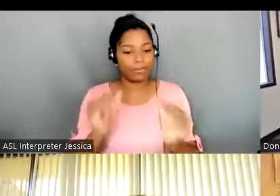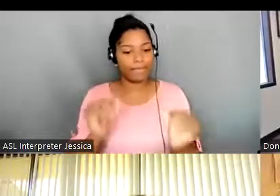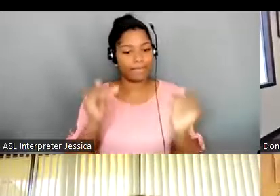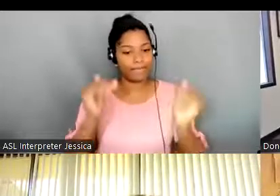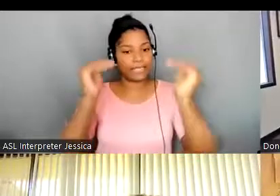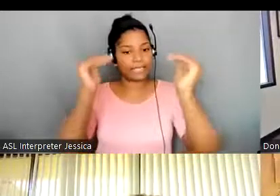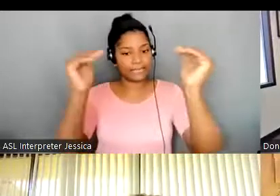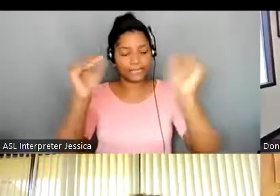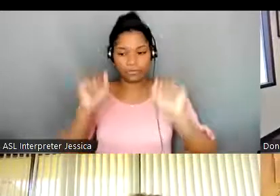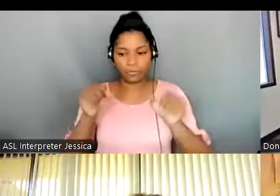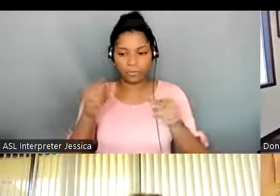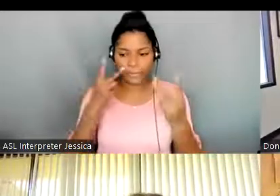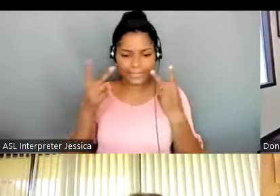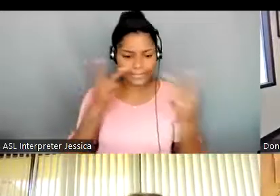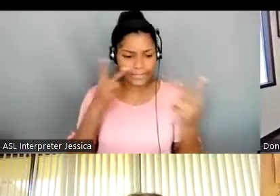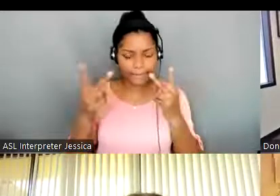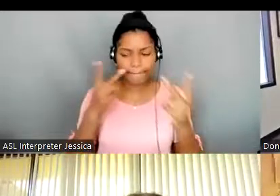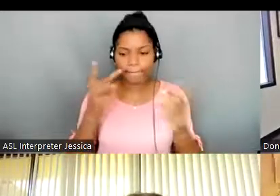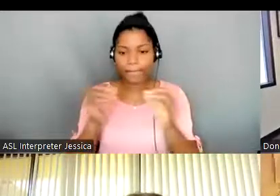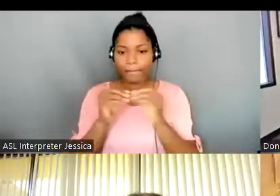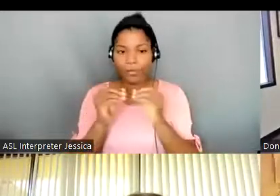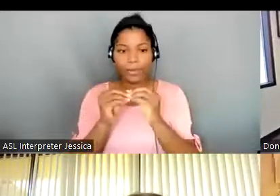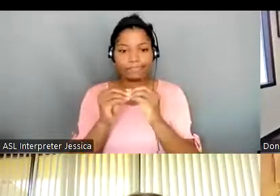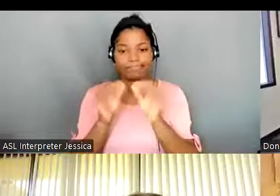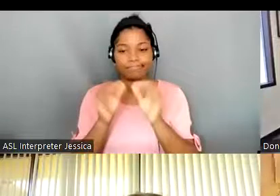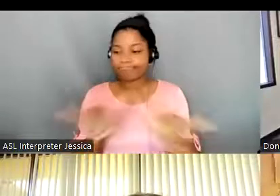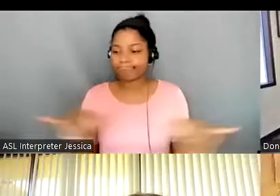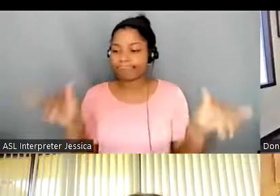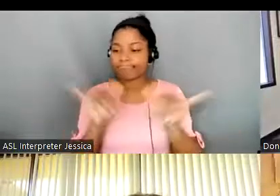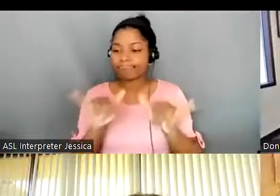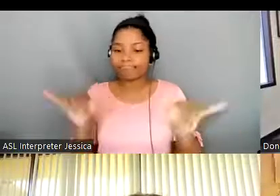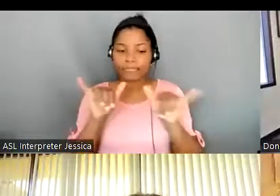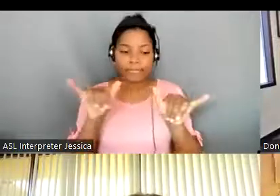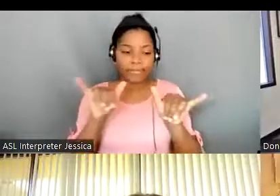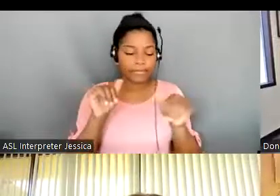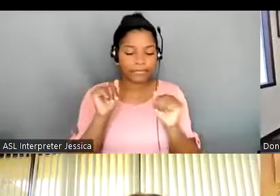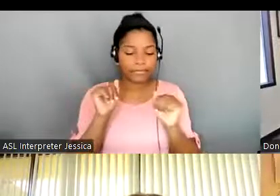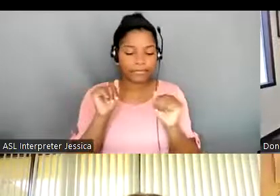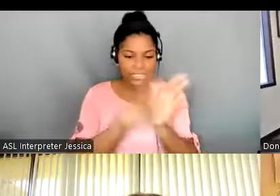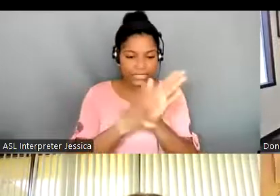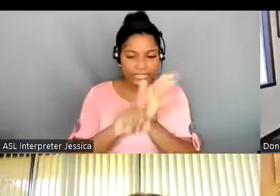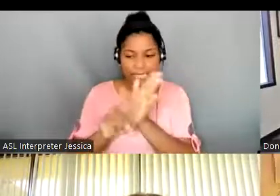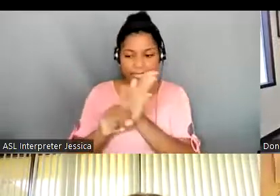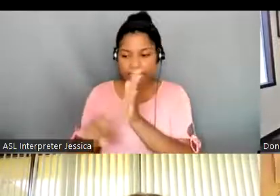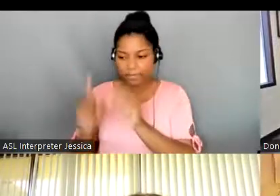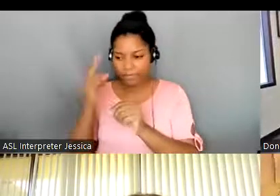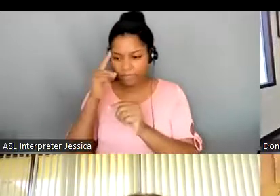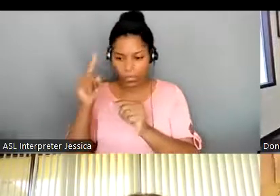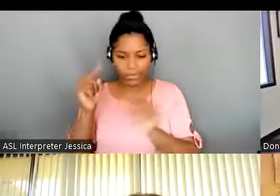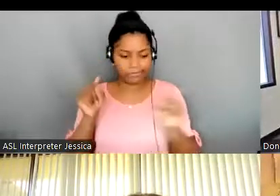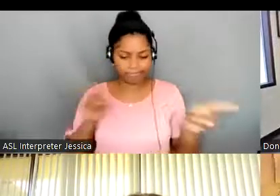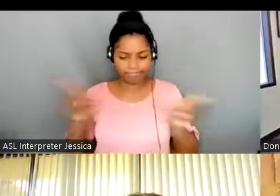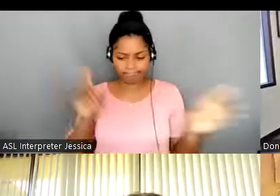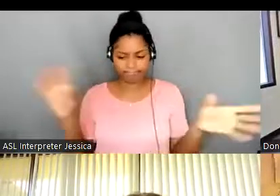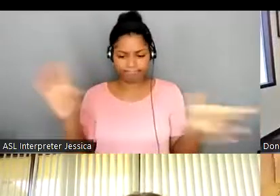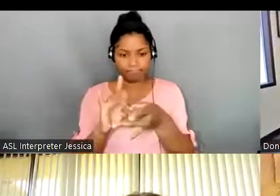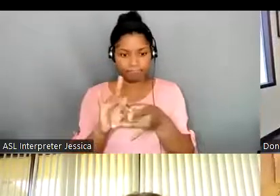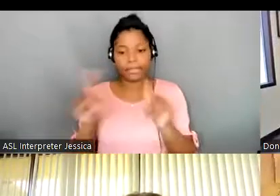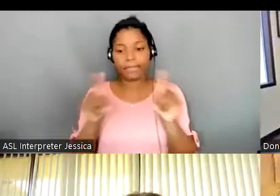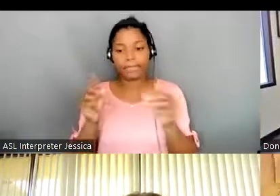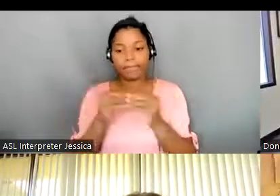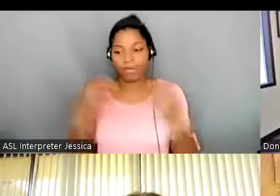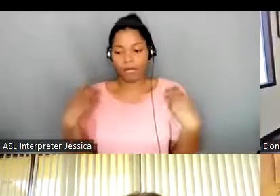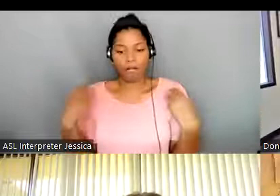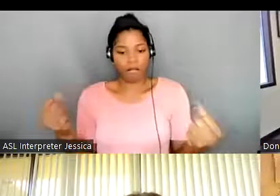so that we can see more standard assessment of intergenerational programs, so people will have more confidence adopting